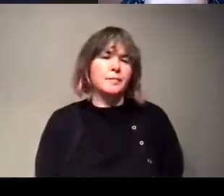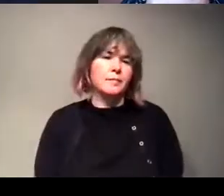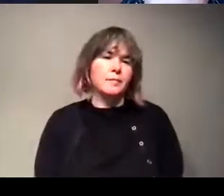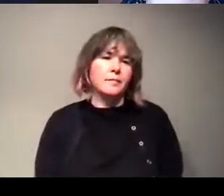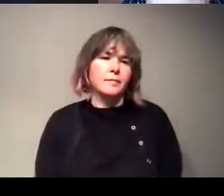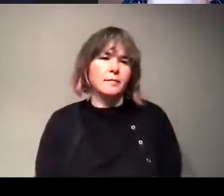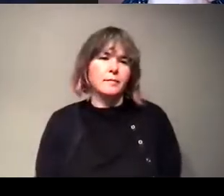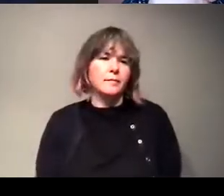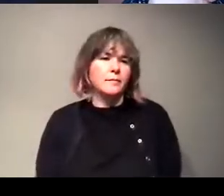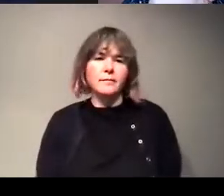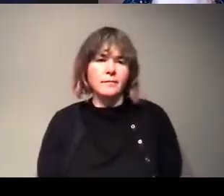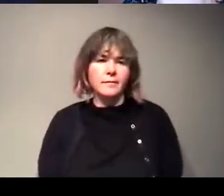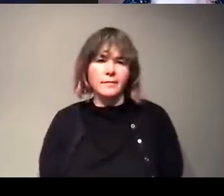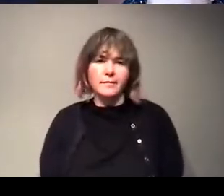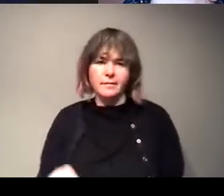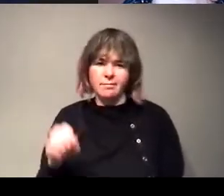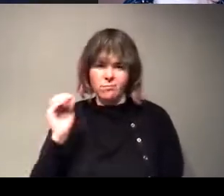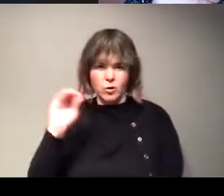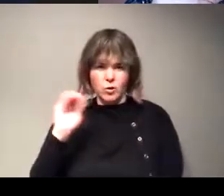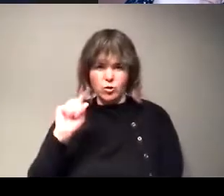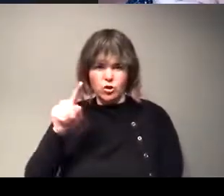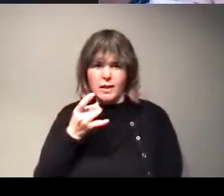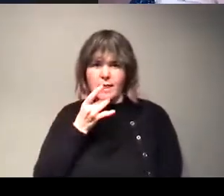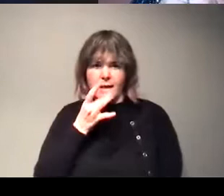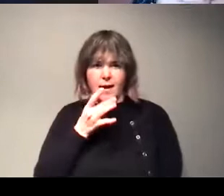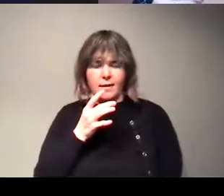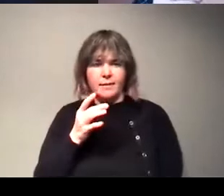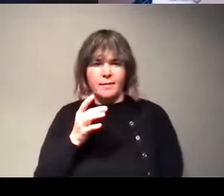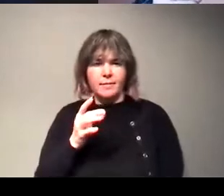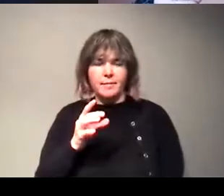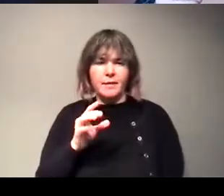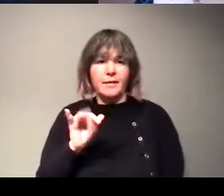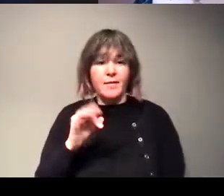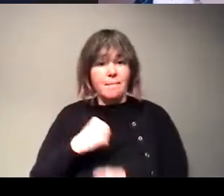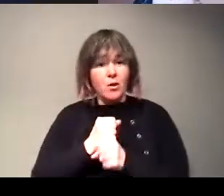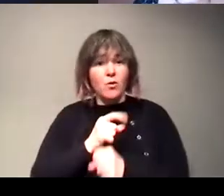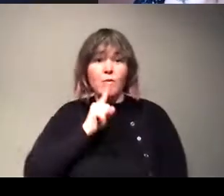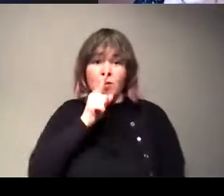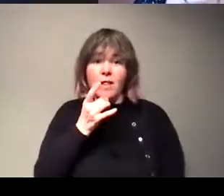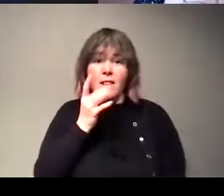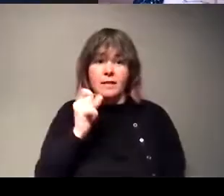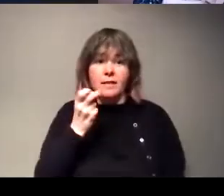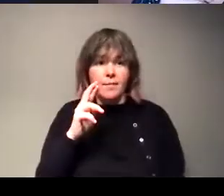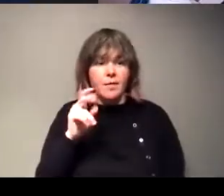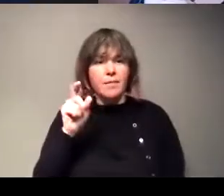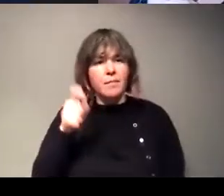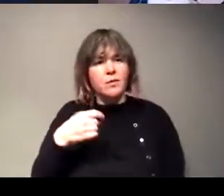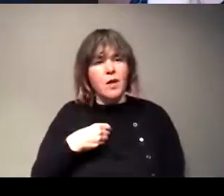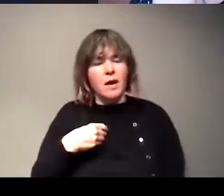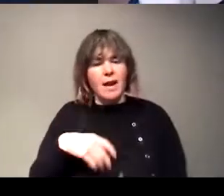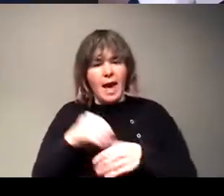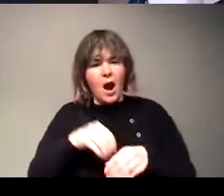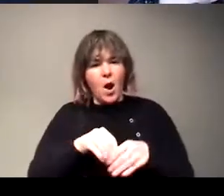You know, that doesn't seem to exist. It is just light that comes out. So if you were to make a real lightsaber, you would have to have an outer